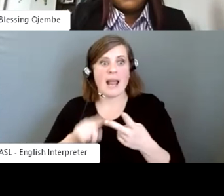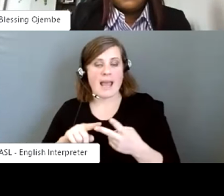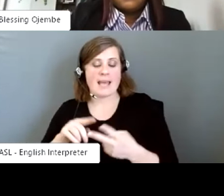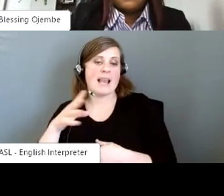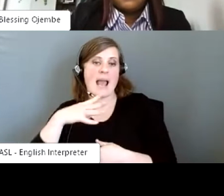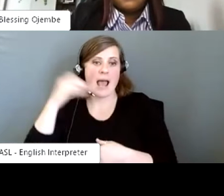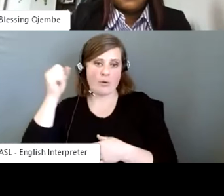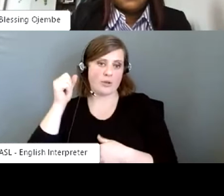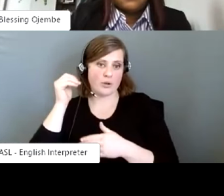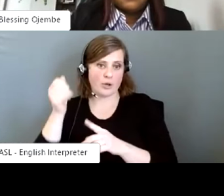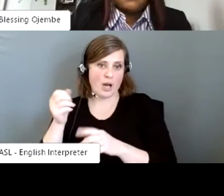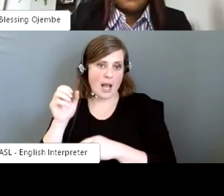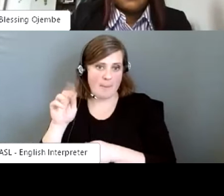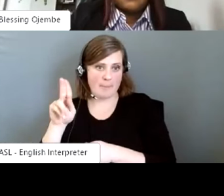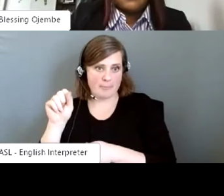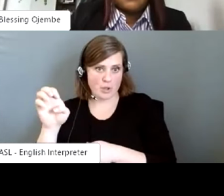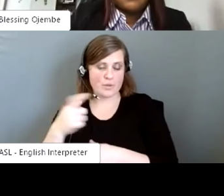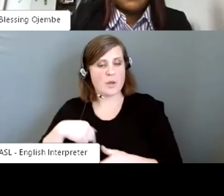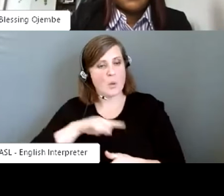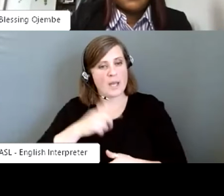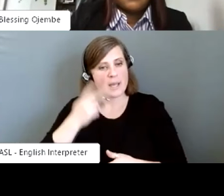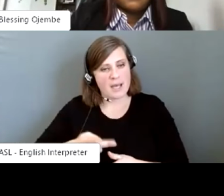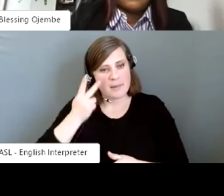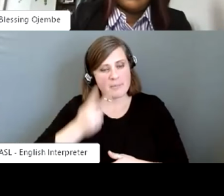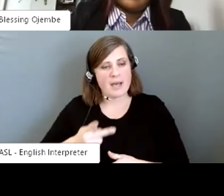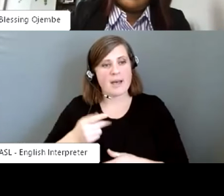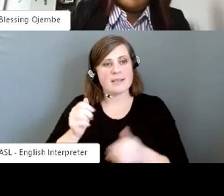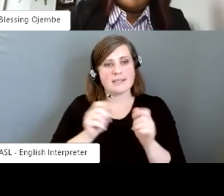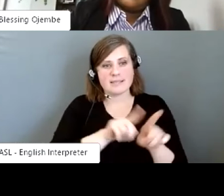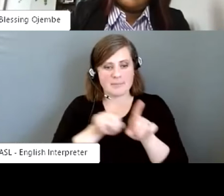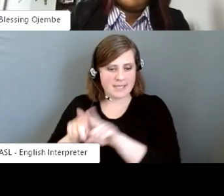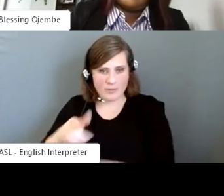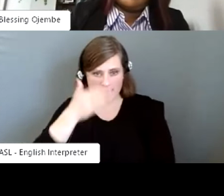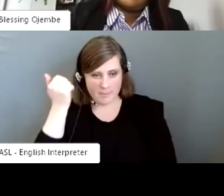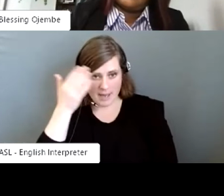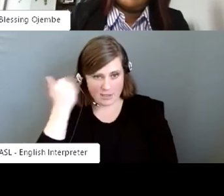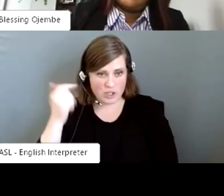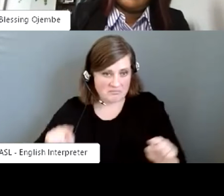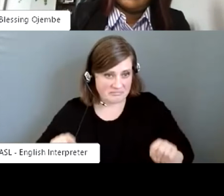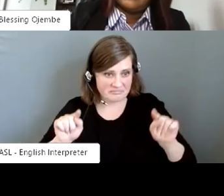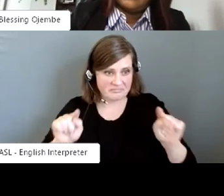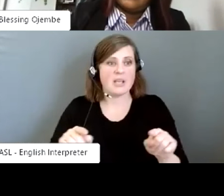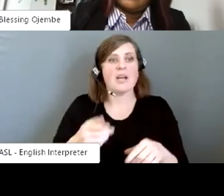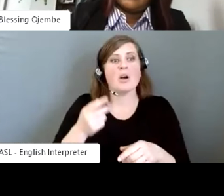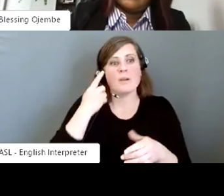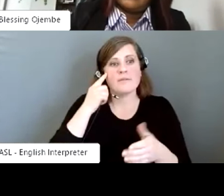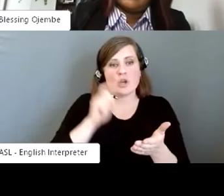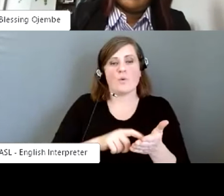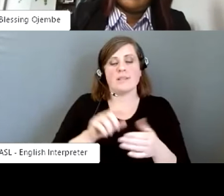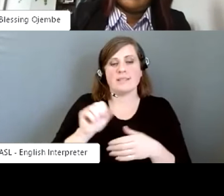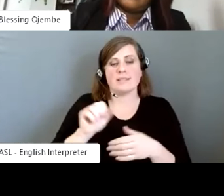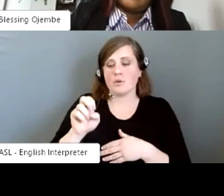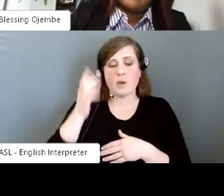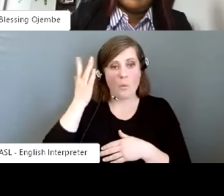First is vulnerability of elders abuse. We've seen individuals with dementia which are very particularly vulnerable to abuse due to their cognitive